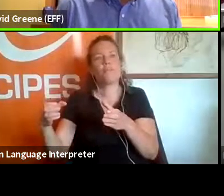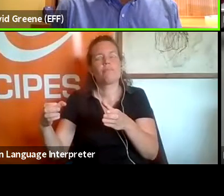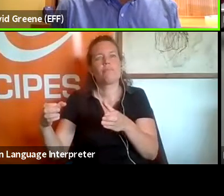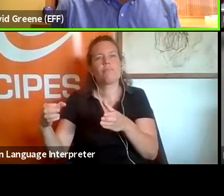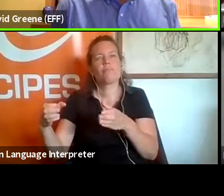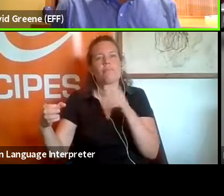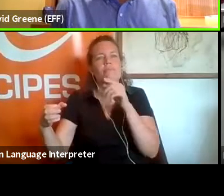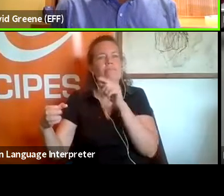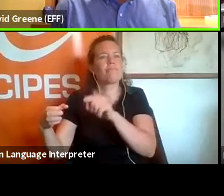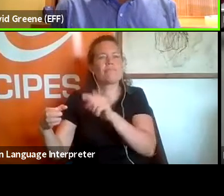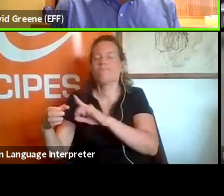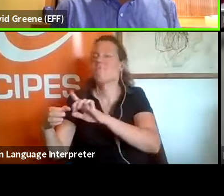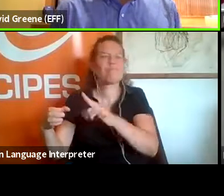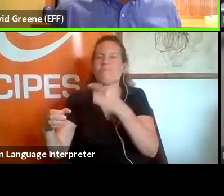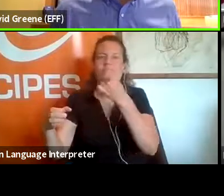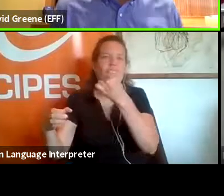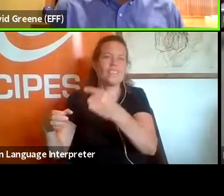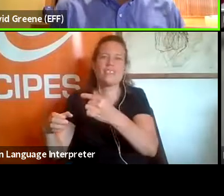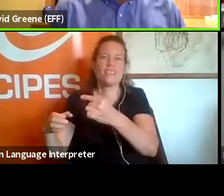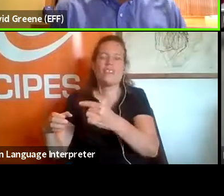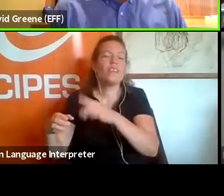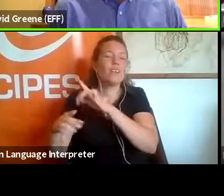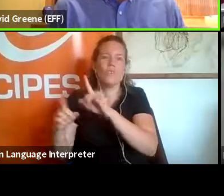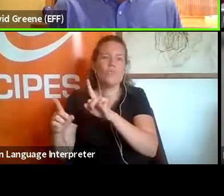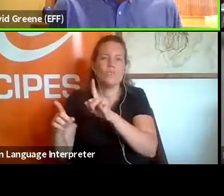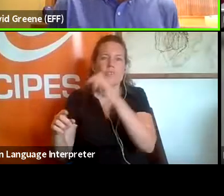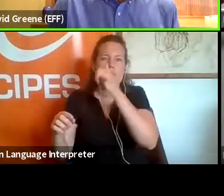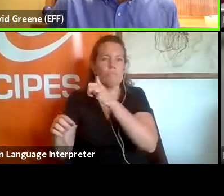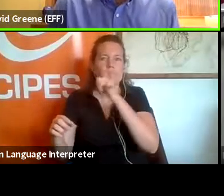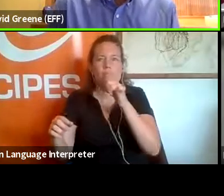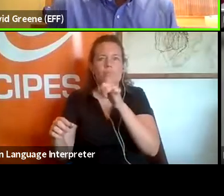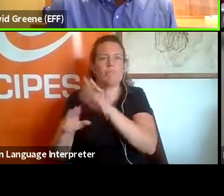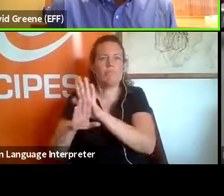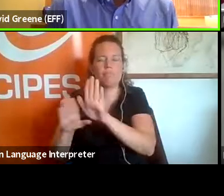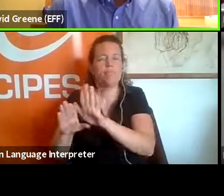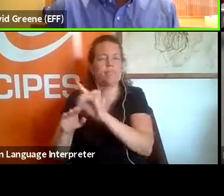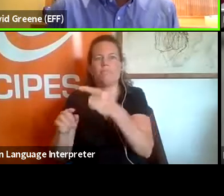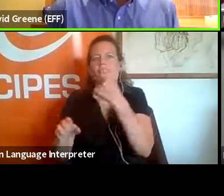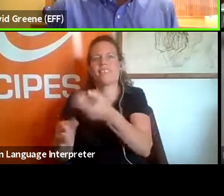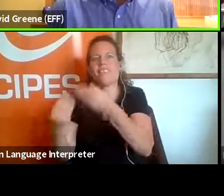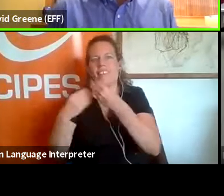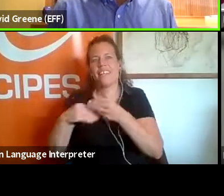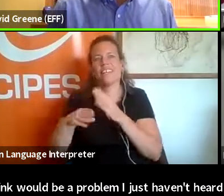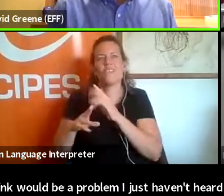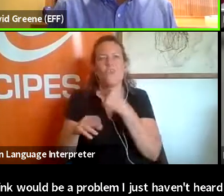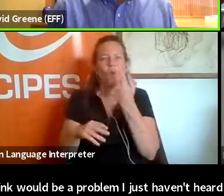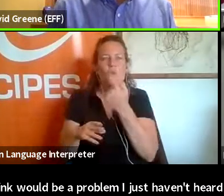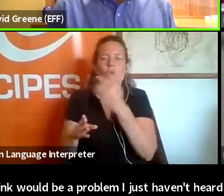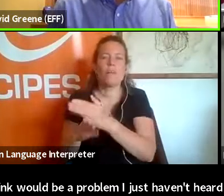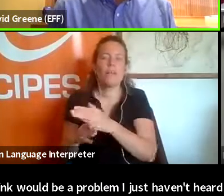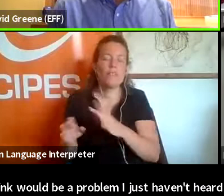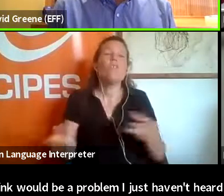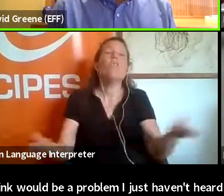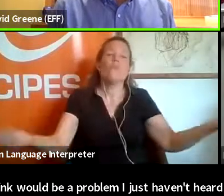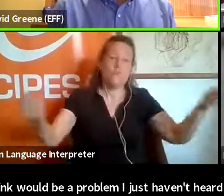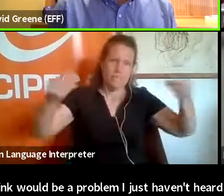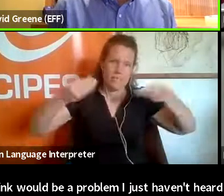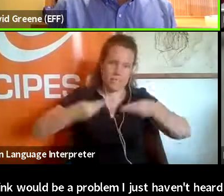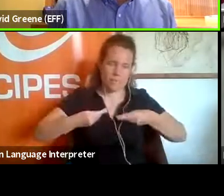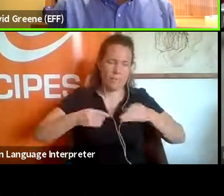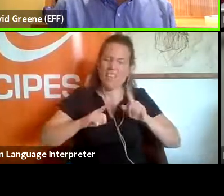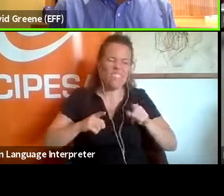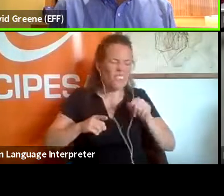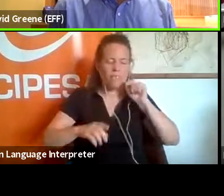permission to disclose who they were, although I don't think it will be a problem. I just haven't heard back from them yet. So we did receive some inputs, but they have not been